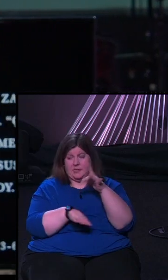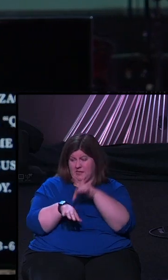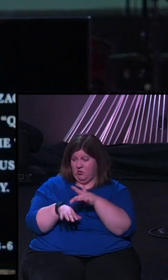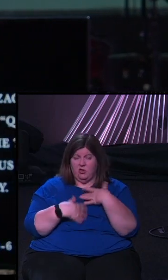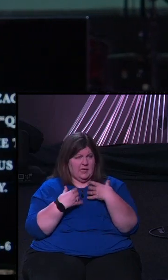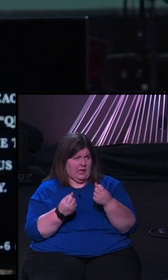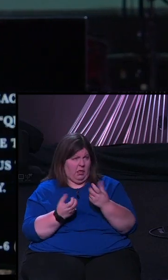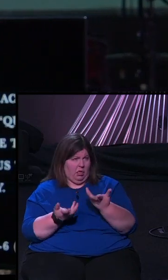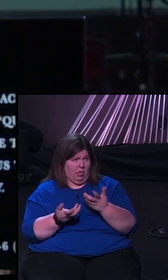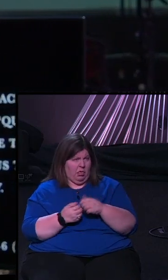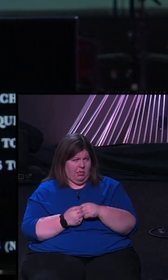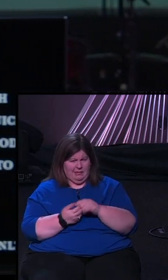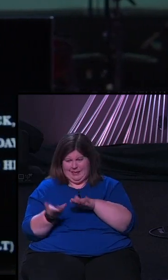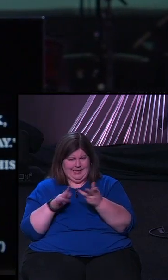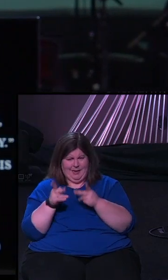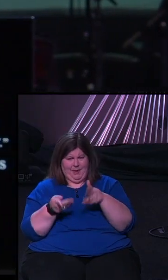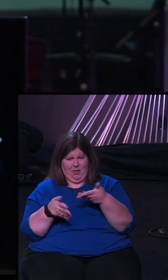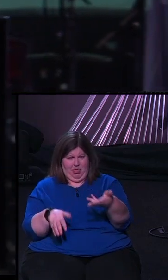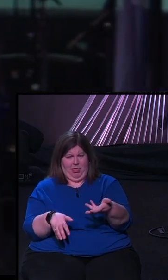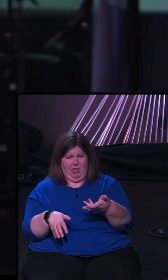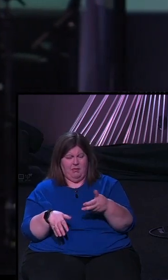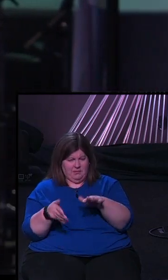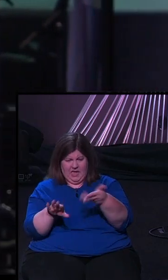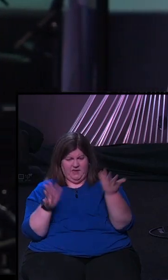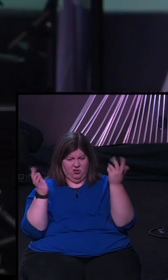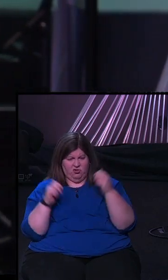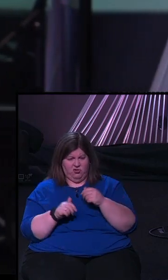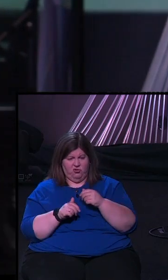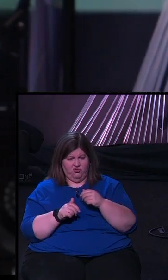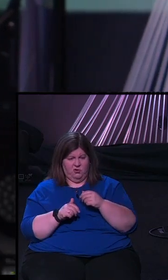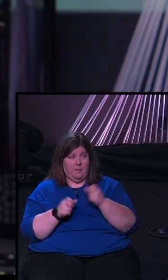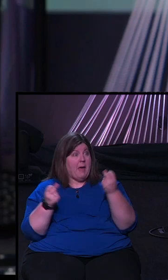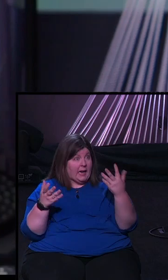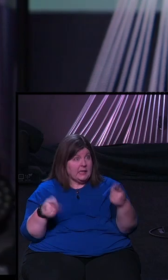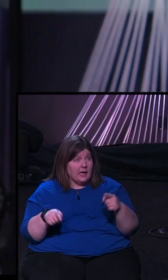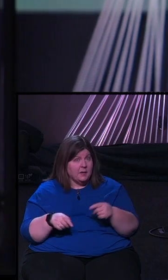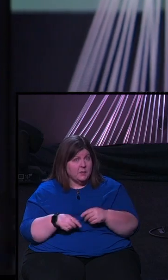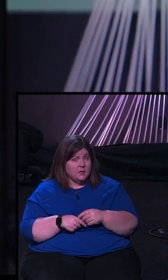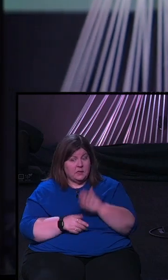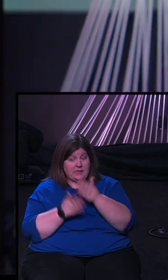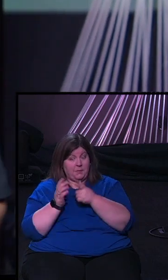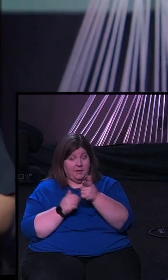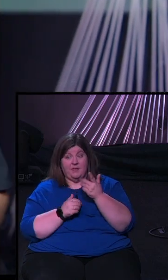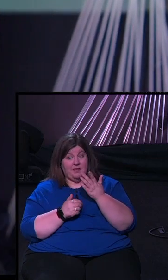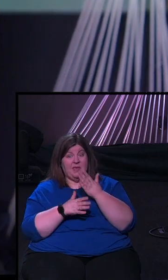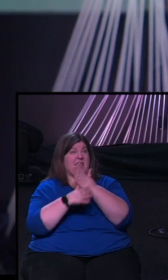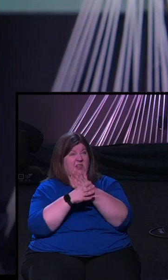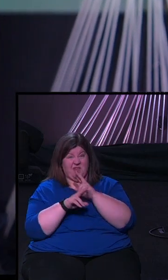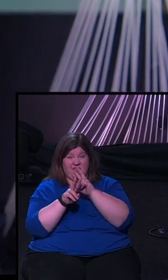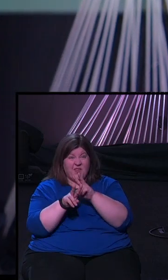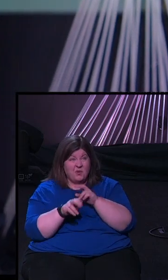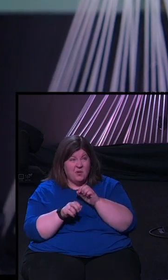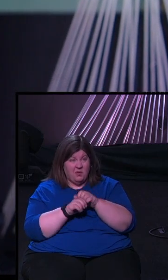them. Dead people that had died. Multiple. Some of them interrupting the funeral or the